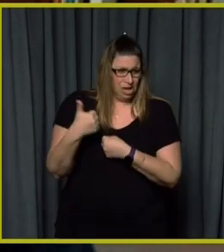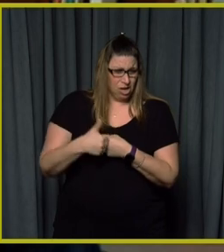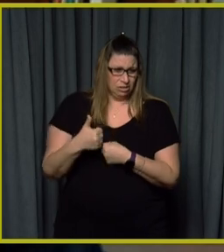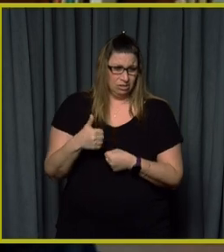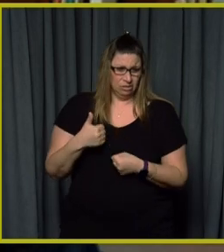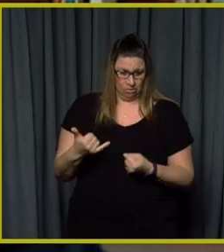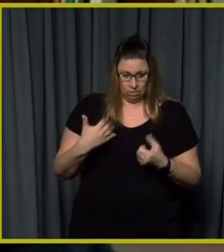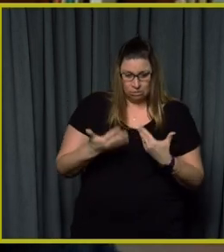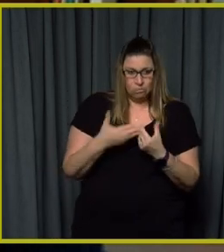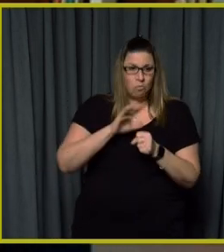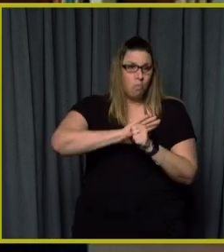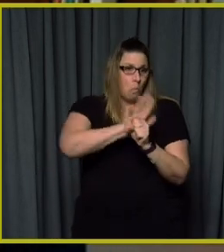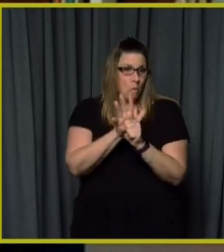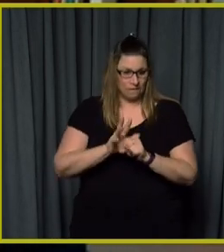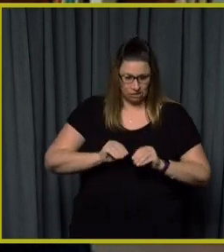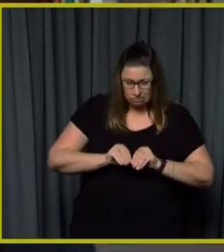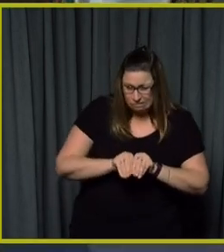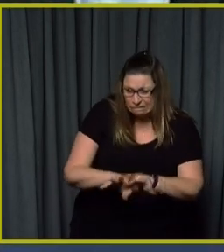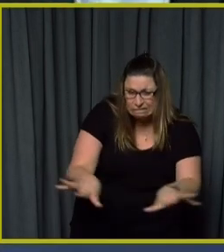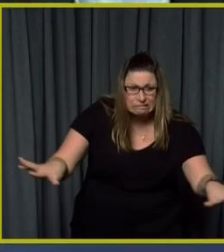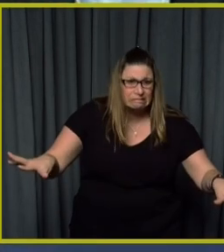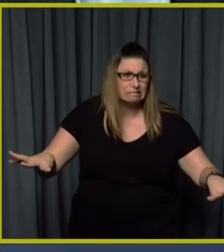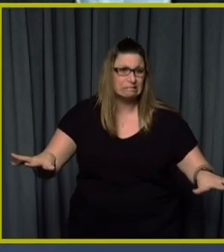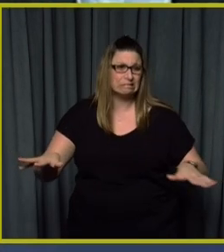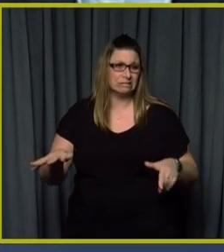we're seeing is an exposure of the